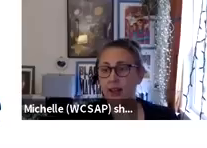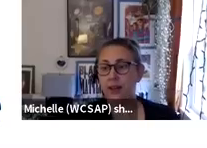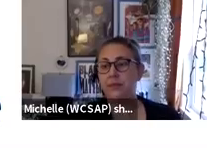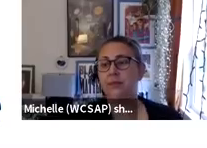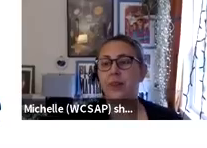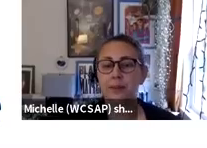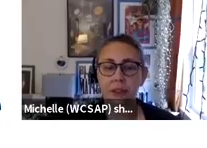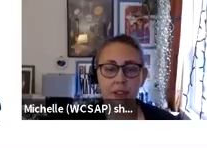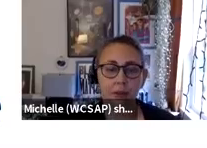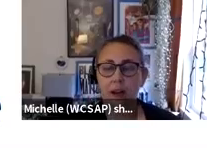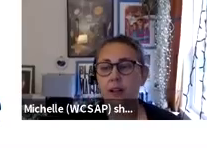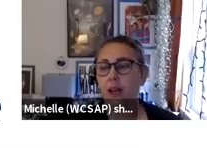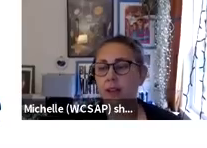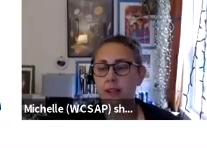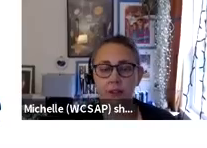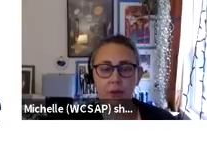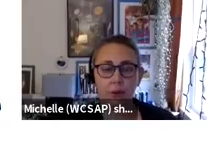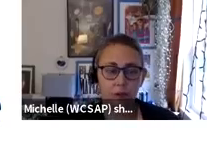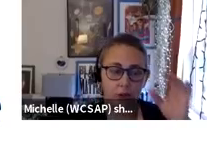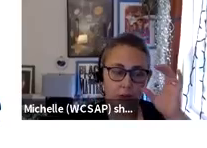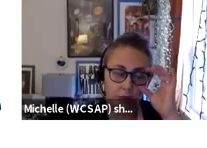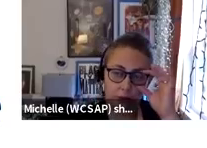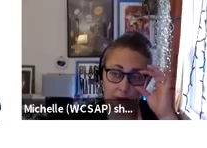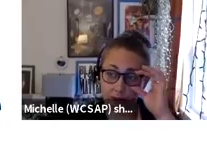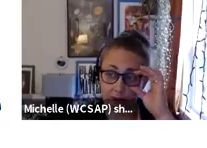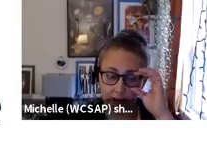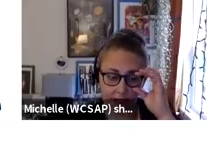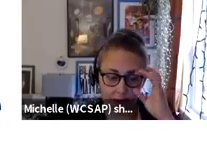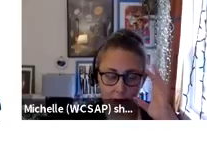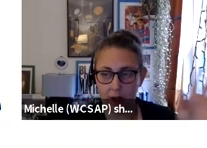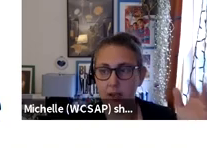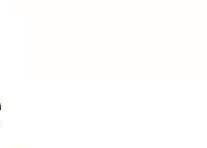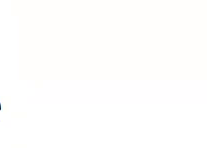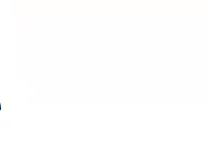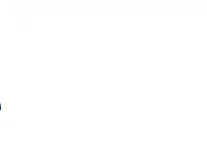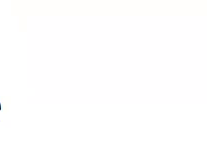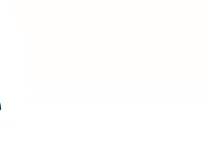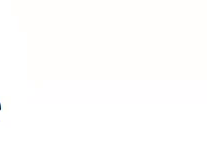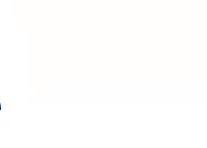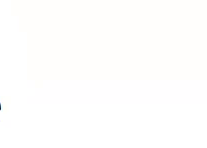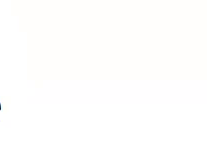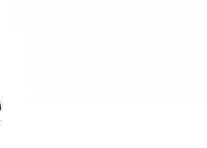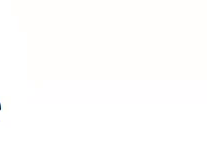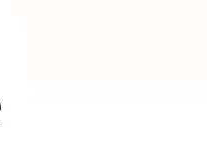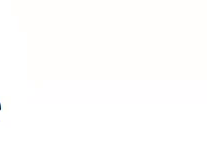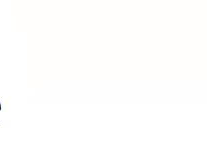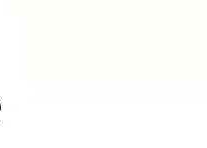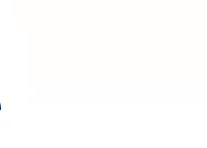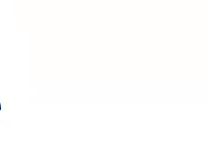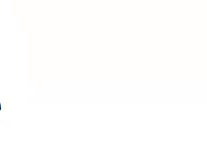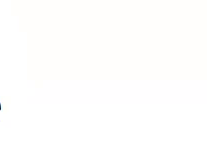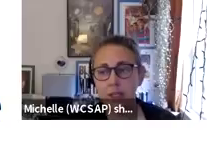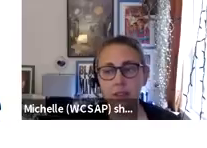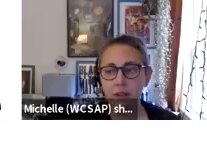Yeah, especially around that issue of cultural relevancy, and we're gonna go through each of these in more